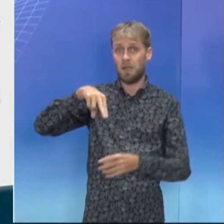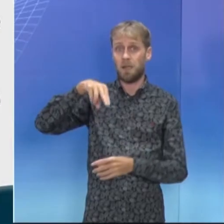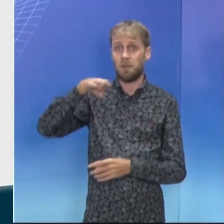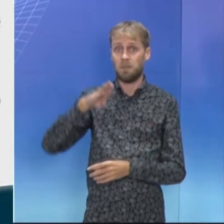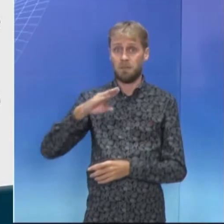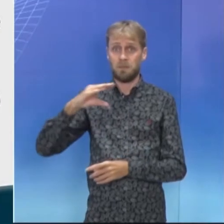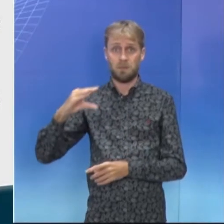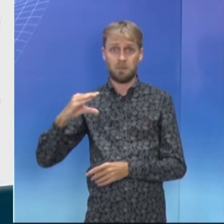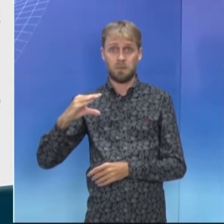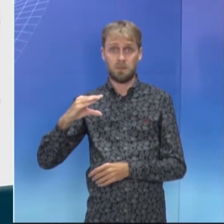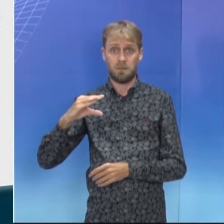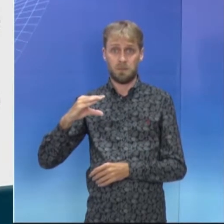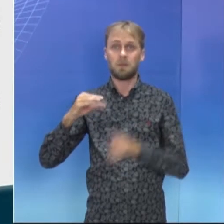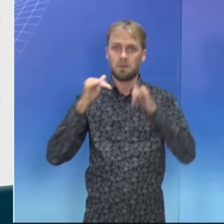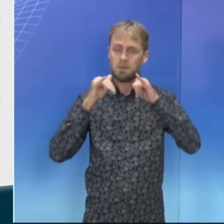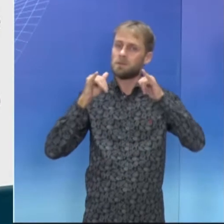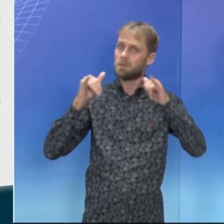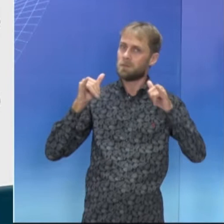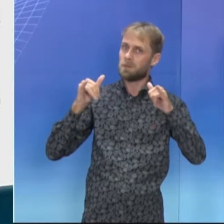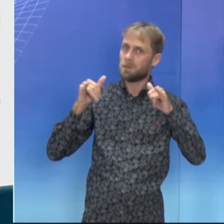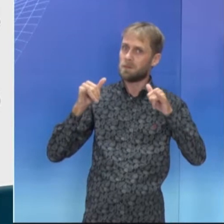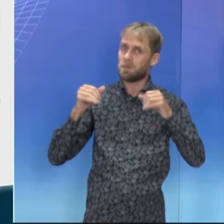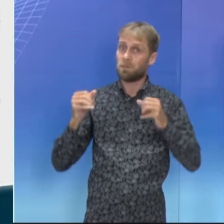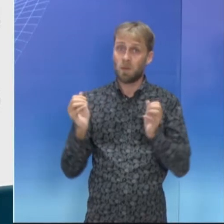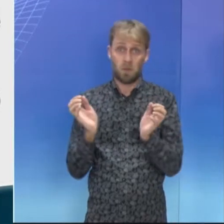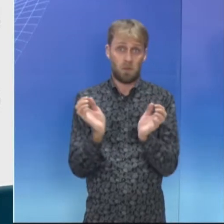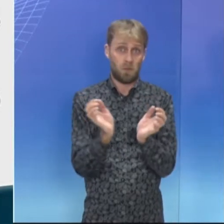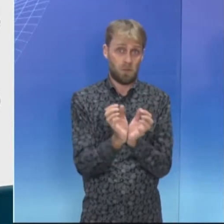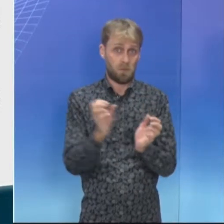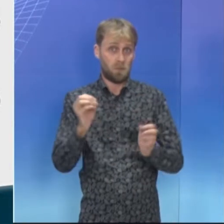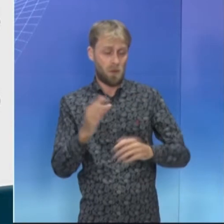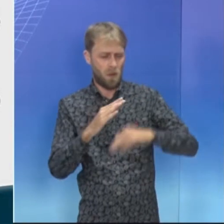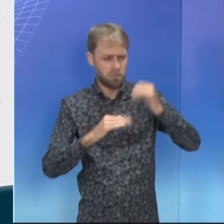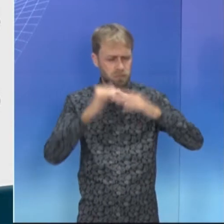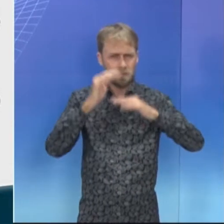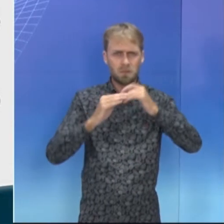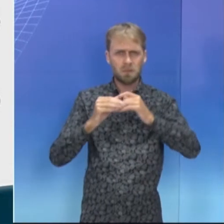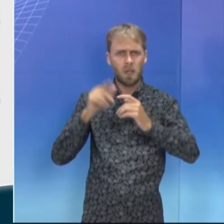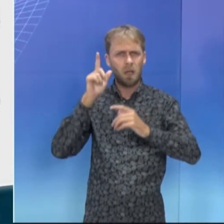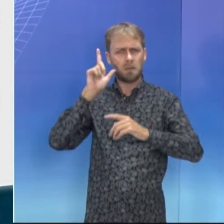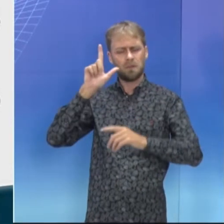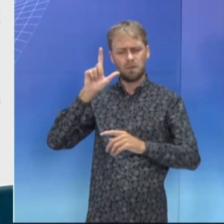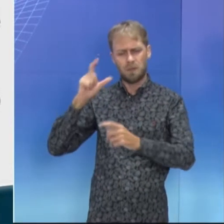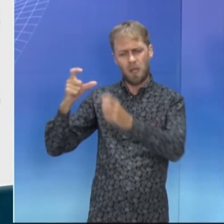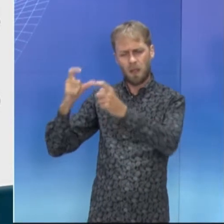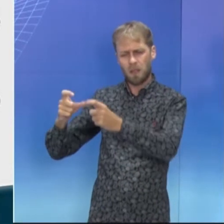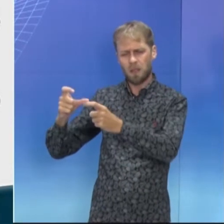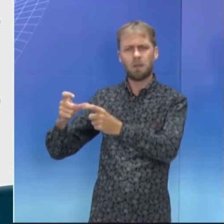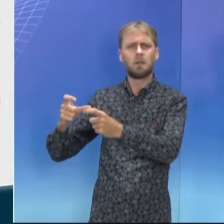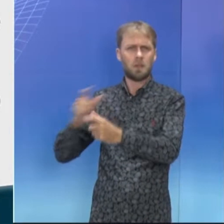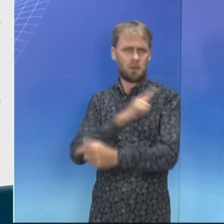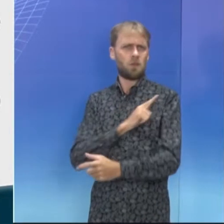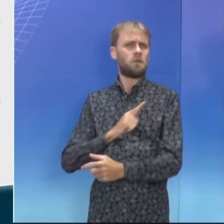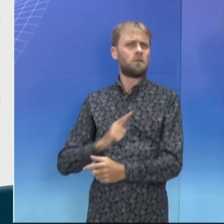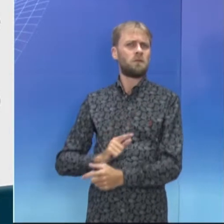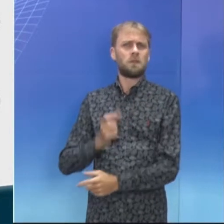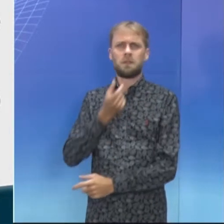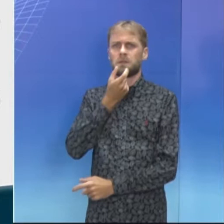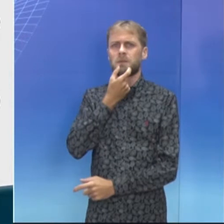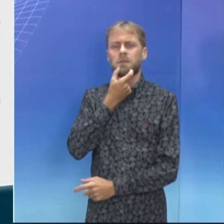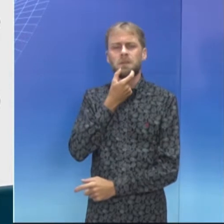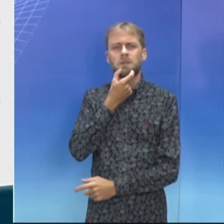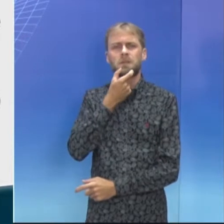News. A geração digital tem seu espaço conquistado nas agências britânicas de inteligência. O governo britânico, então,